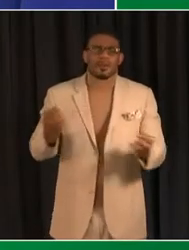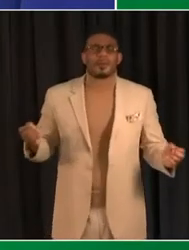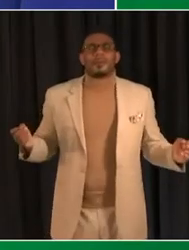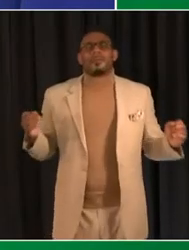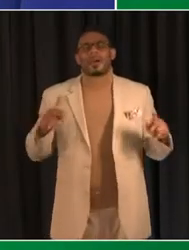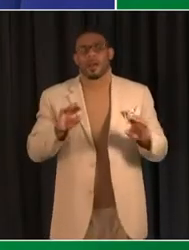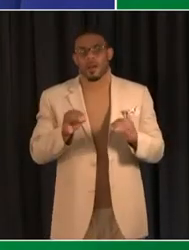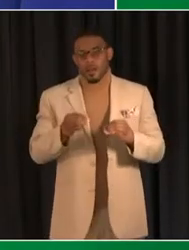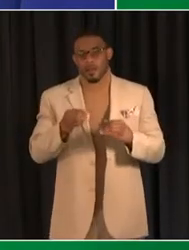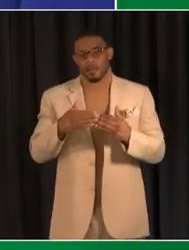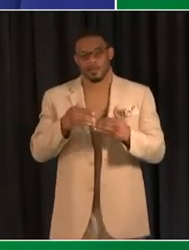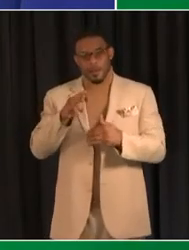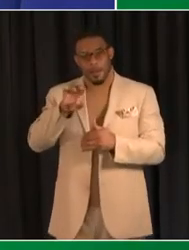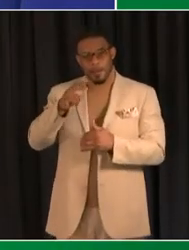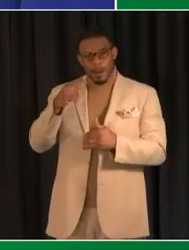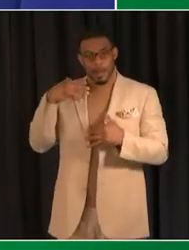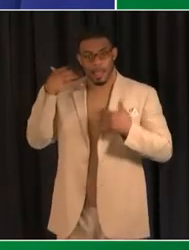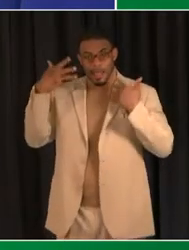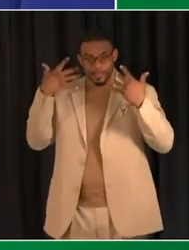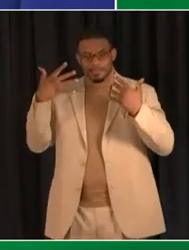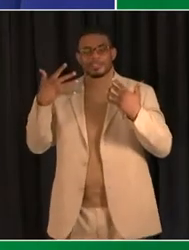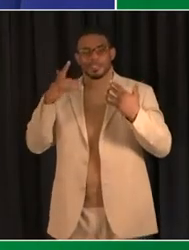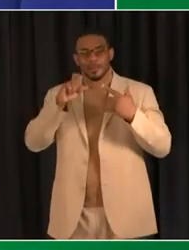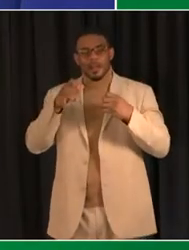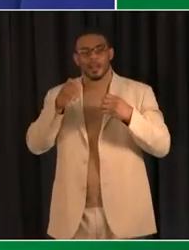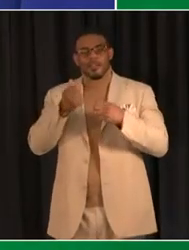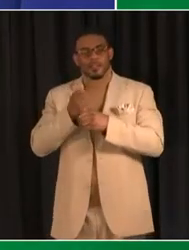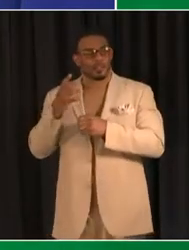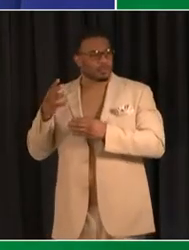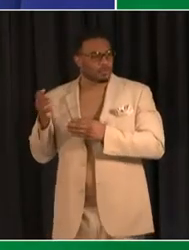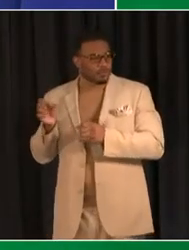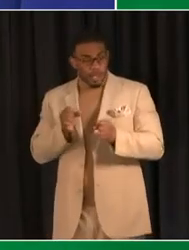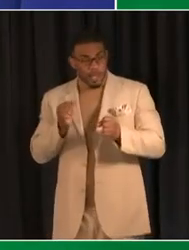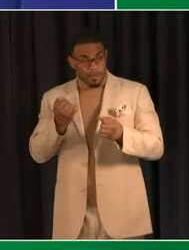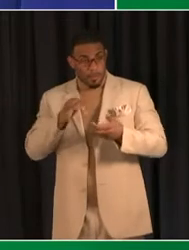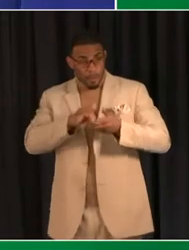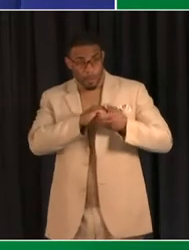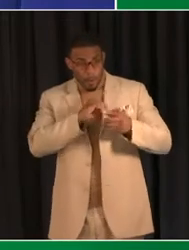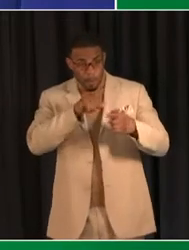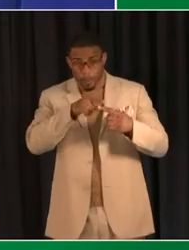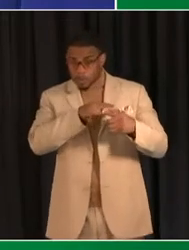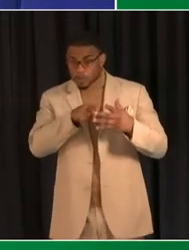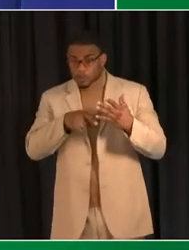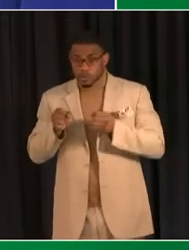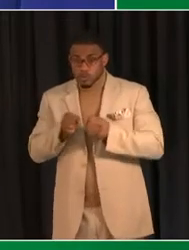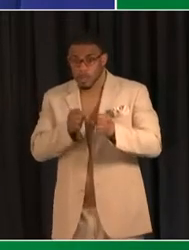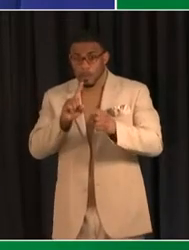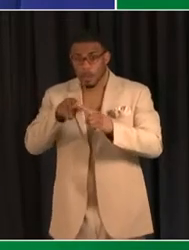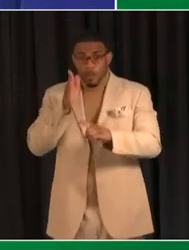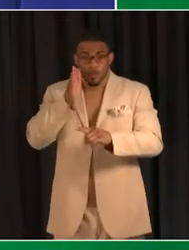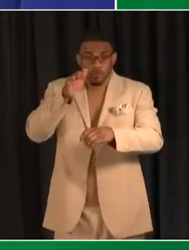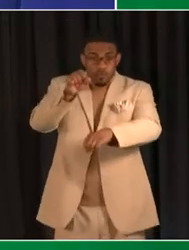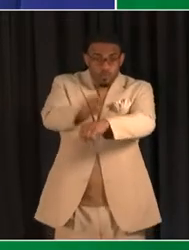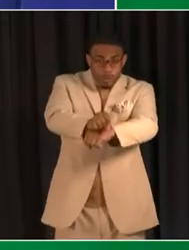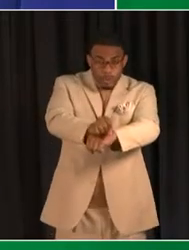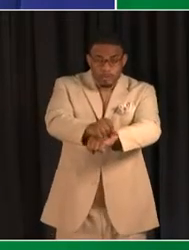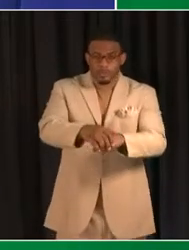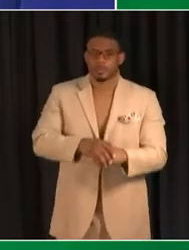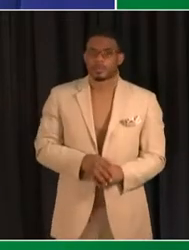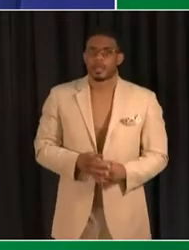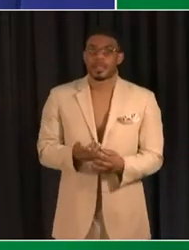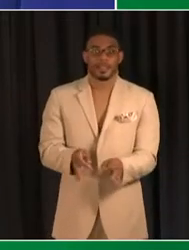office. So at March Madness, we talked about a couple strategies, and we've got partners here today to talk about those strategies, about the future of